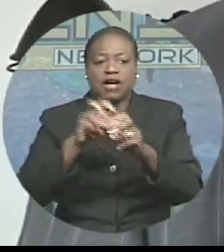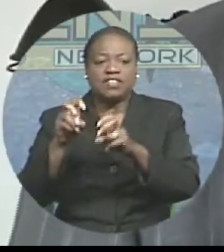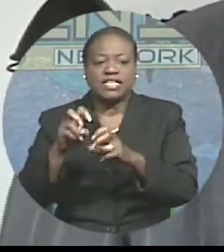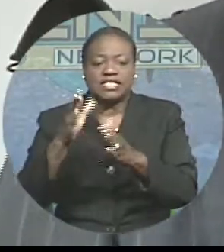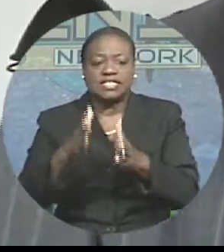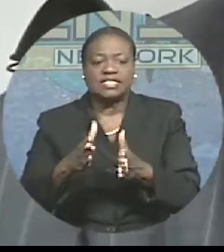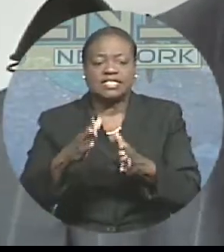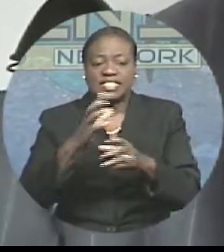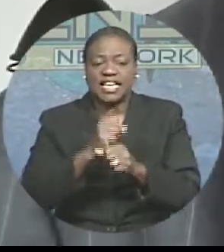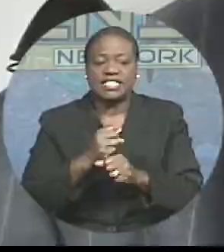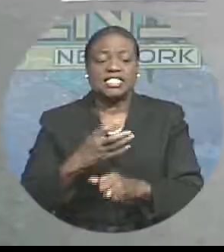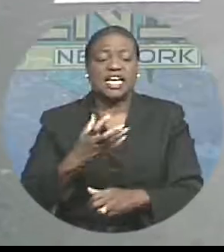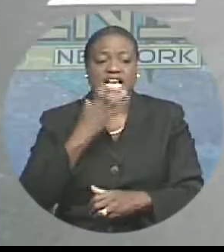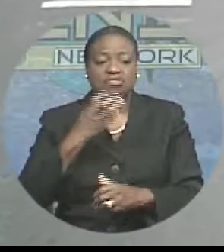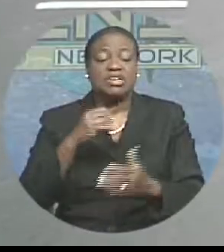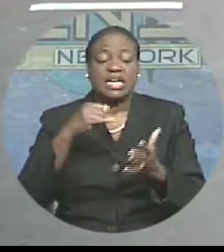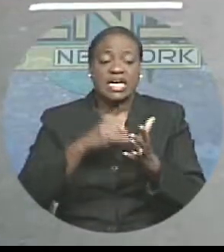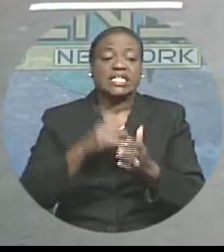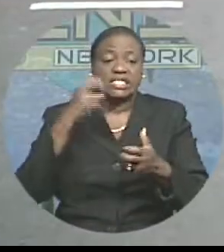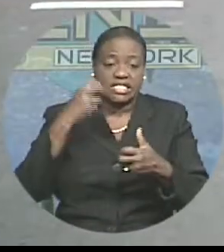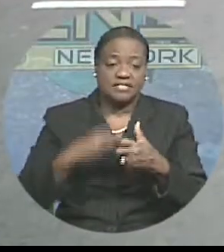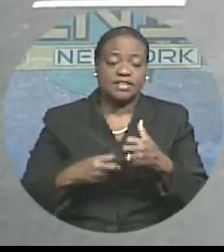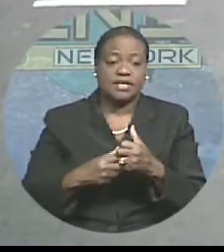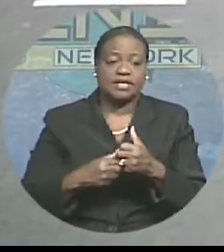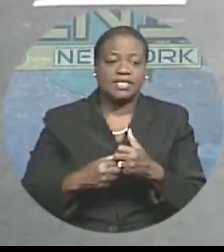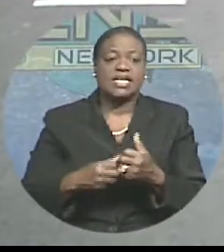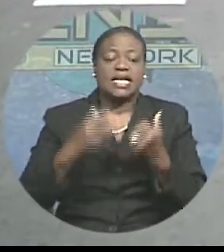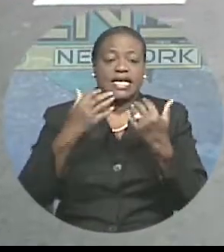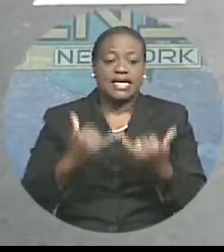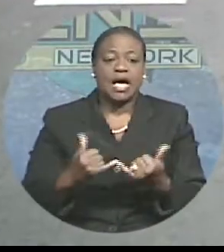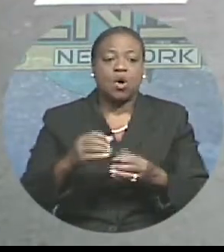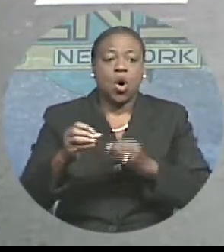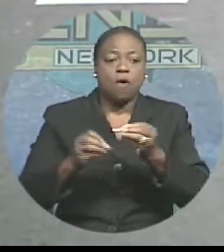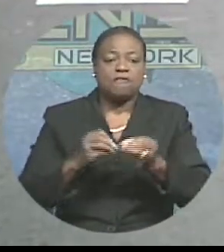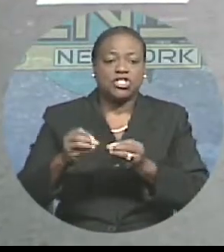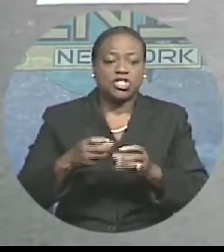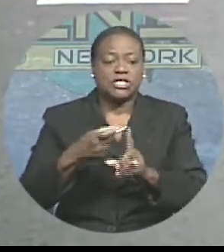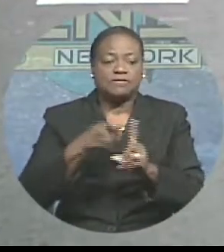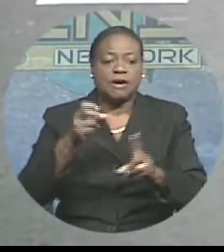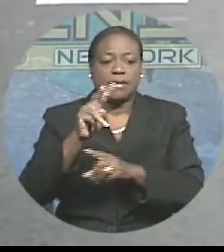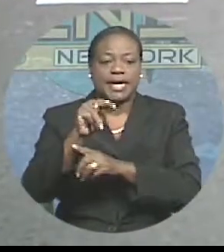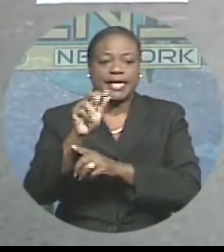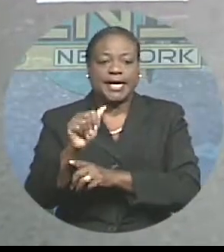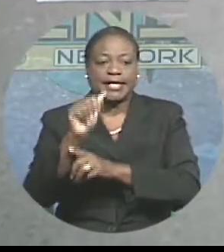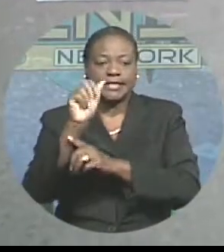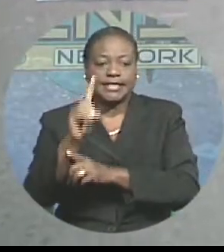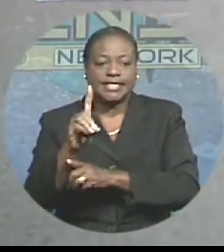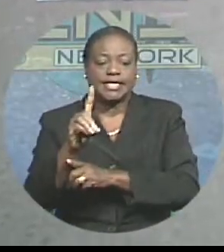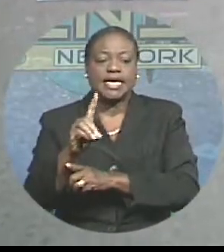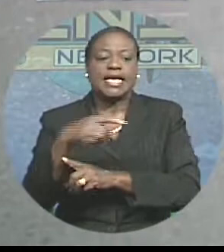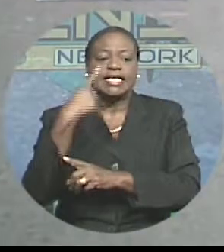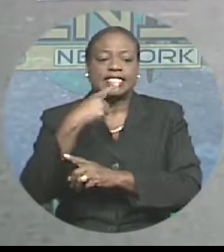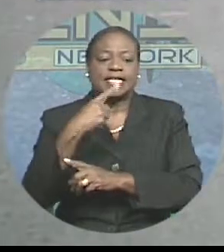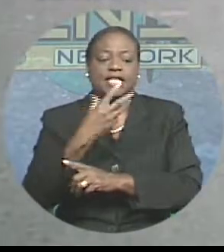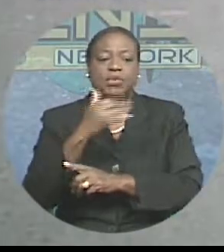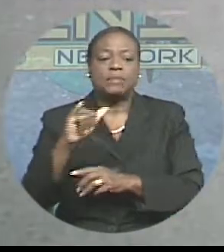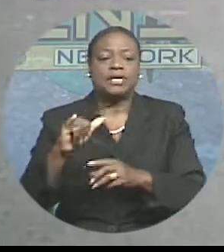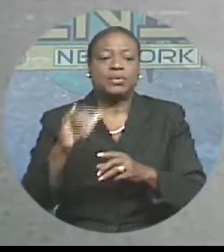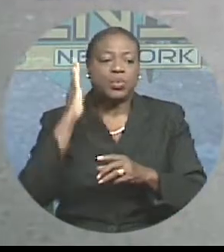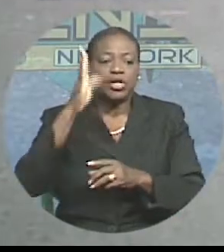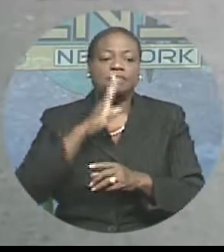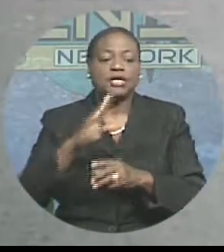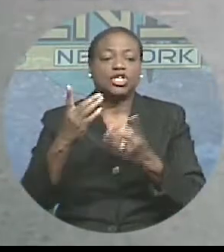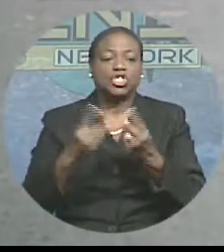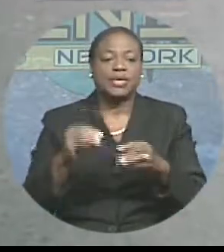annoyed, it is a difficulty. Now, officials from the Nassau Airport Development Company say they will be conducting an investigation